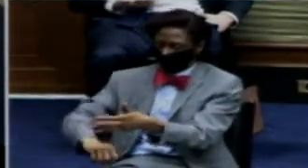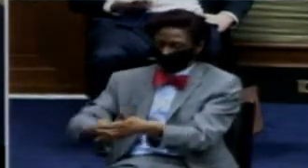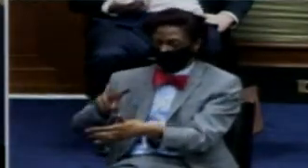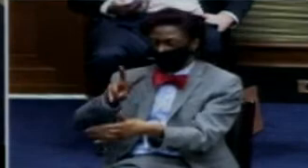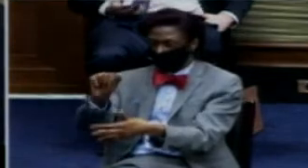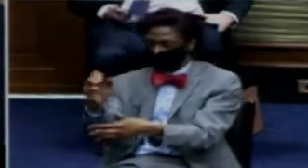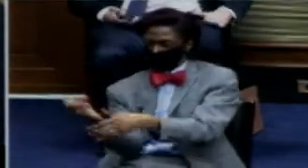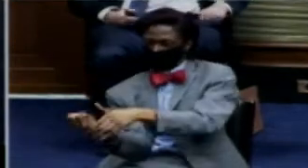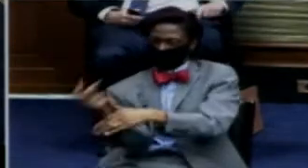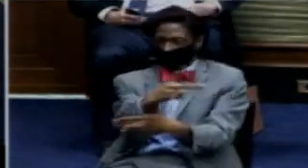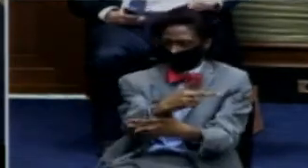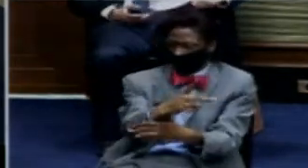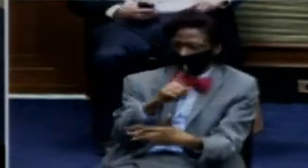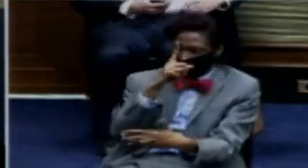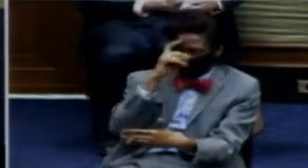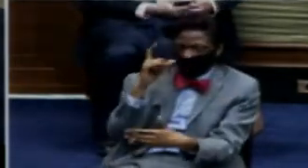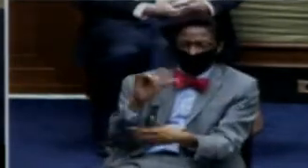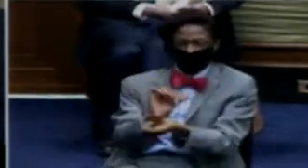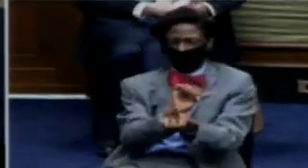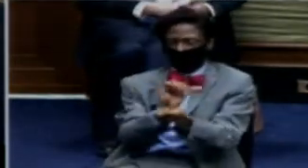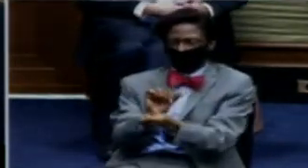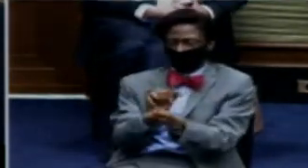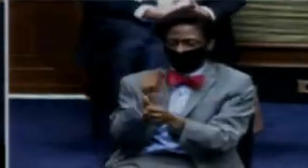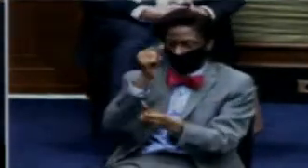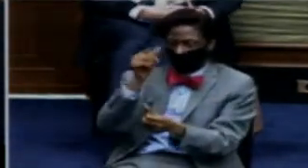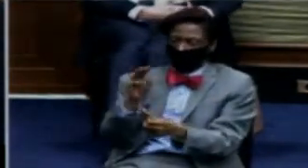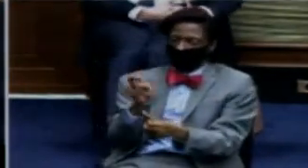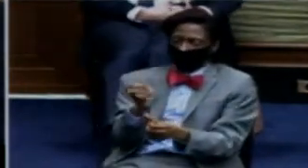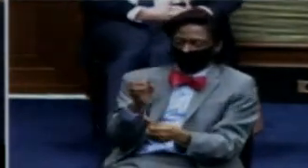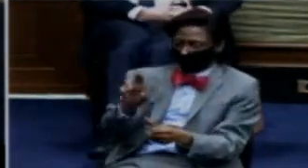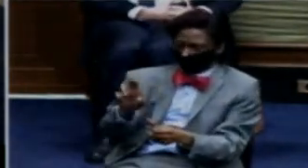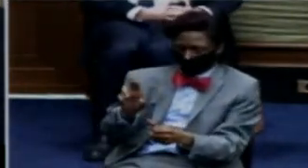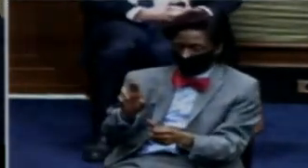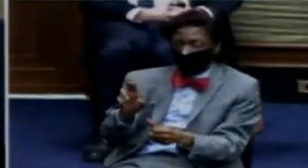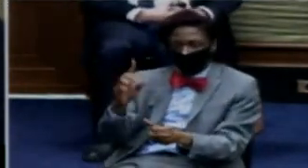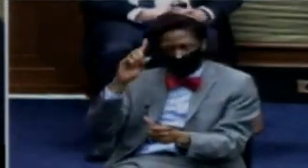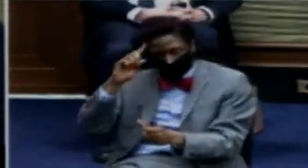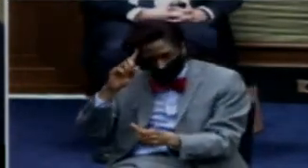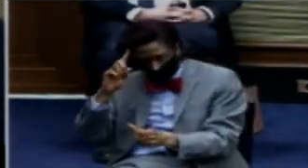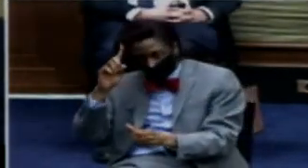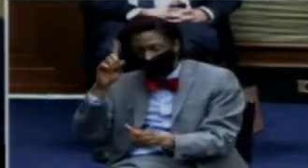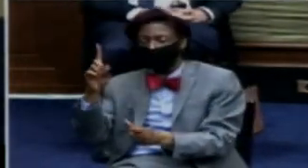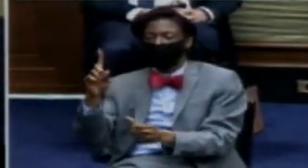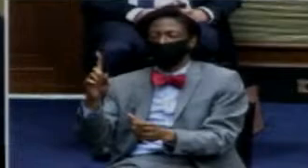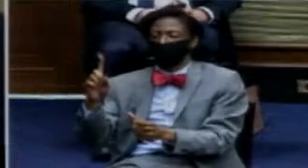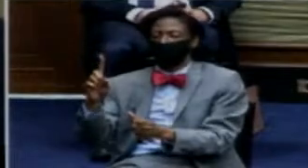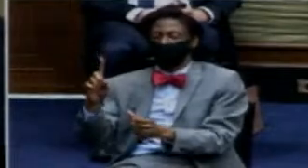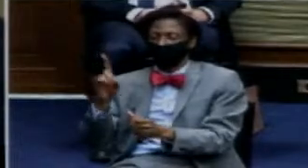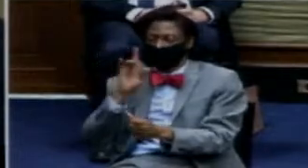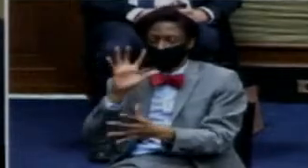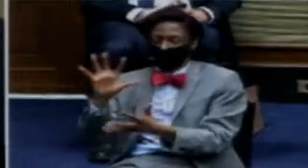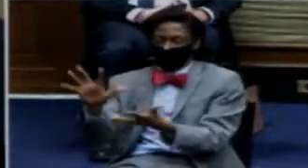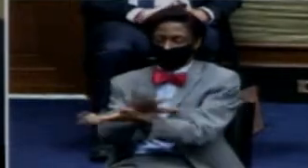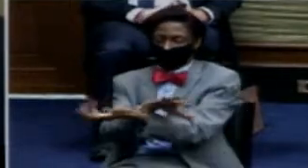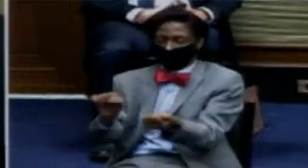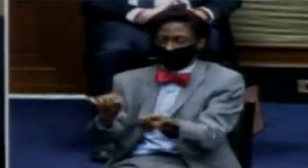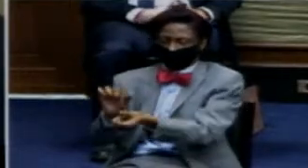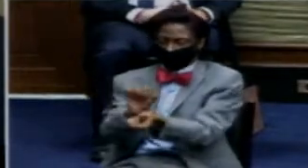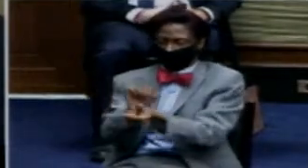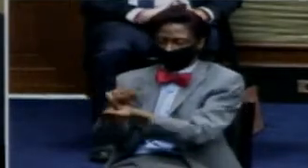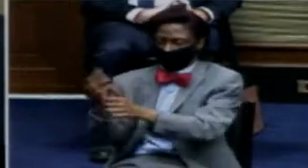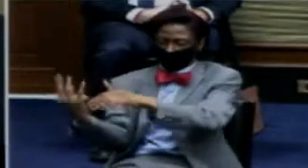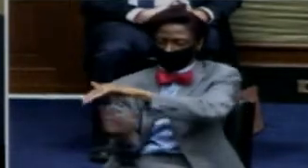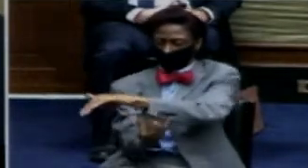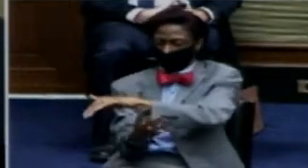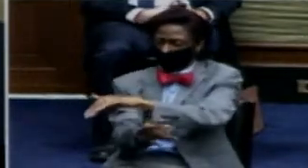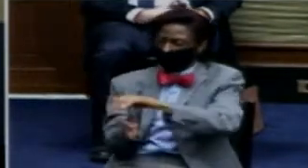slave masters were rightfully afraid that Congress was about to abolish the slave traffic in the District of Columbia, which actually was the